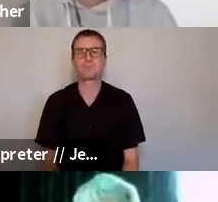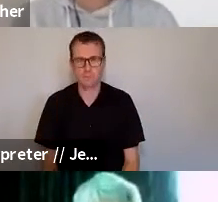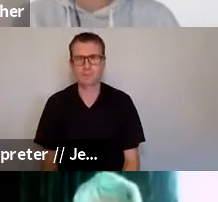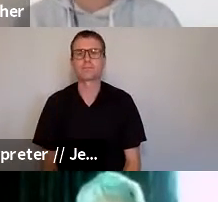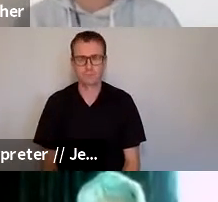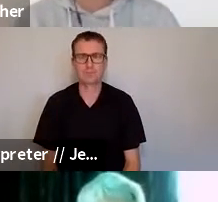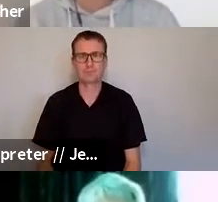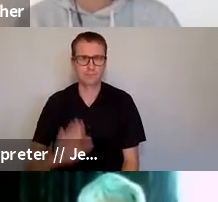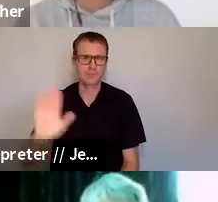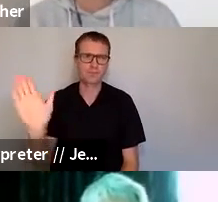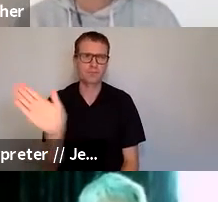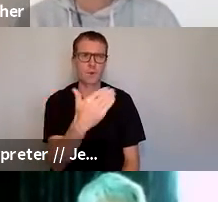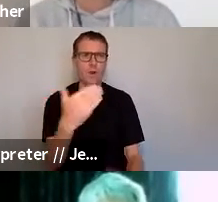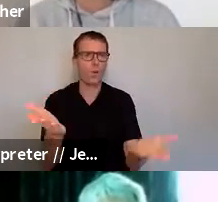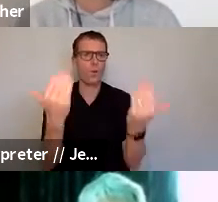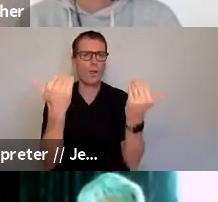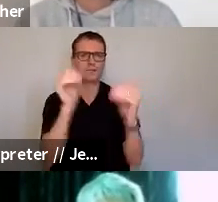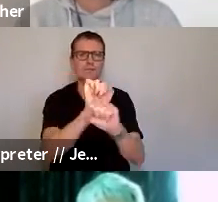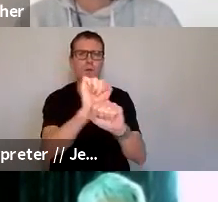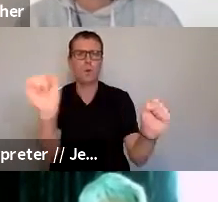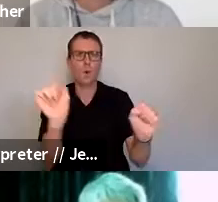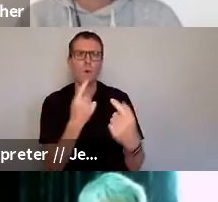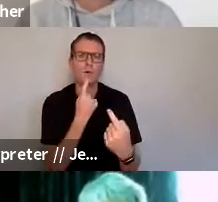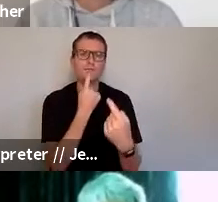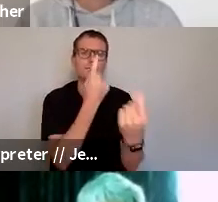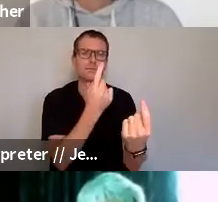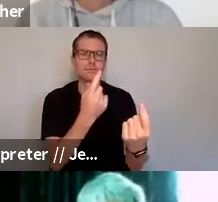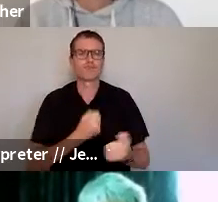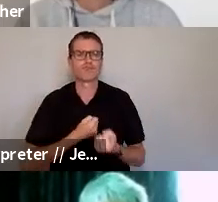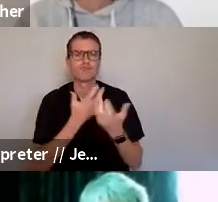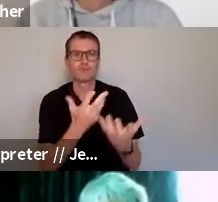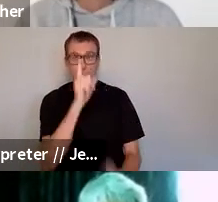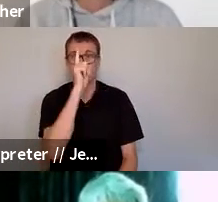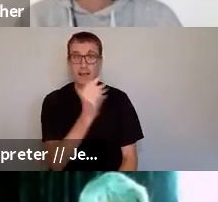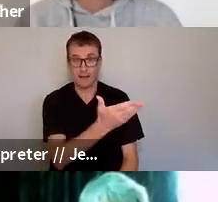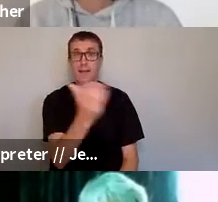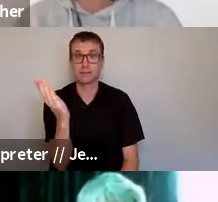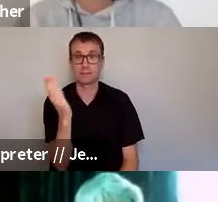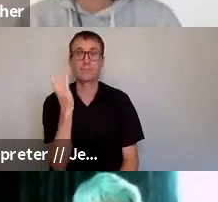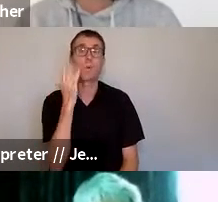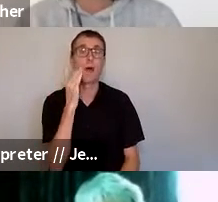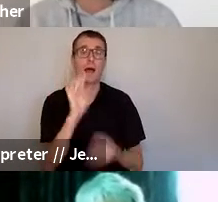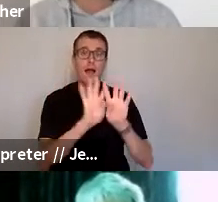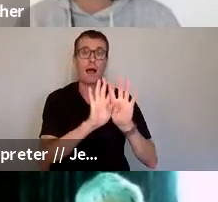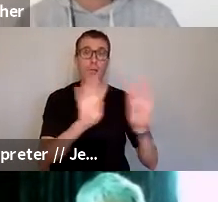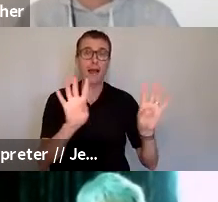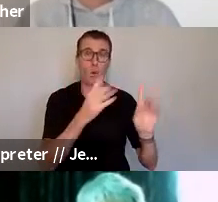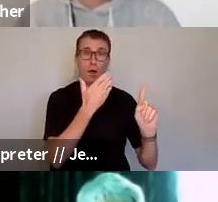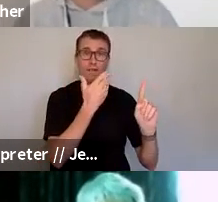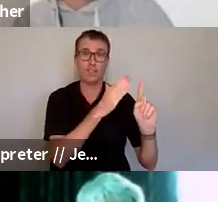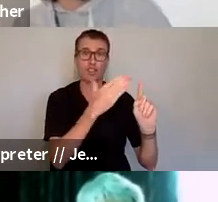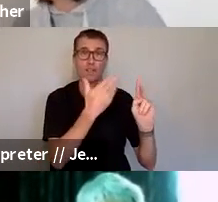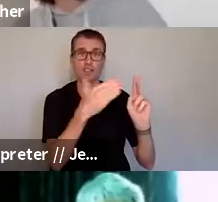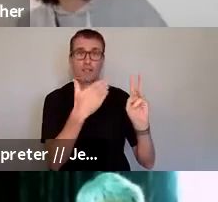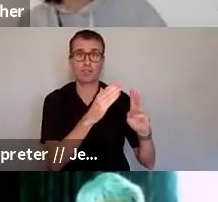Everyone is welcome to contribute ideas to this discussion, and our panel, once our panel has spoken, I will open it